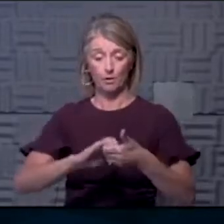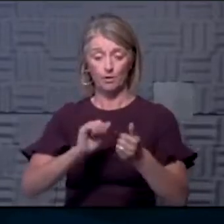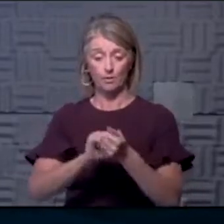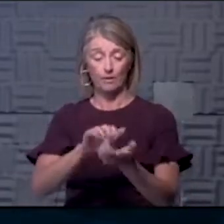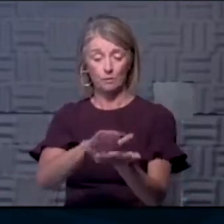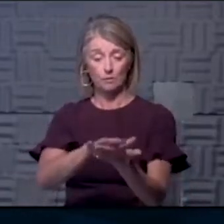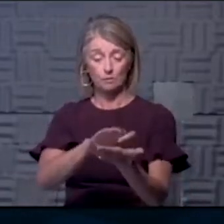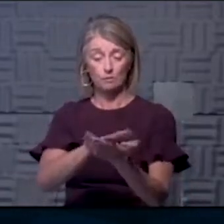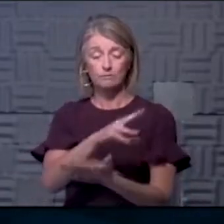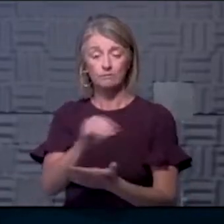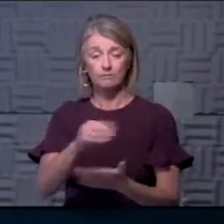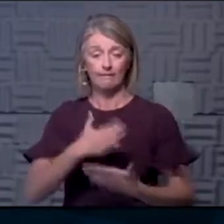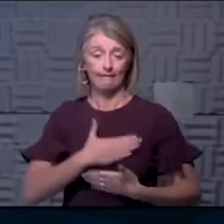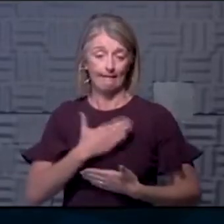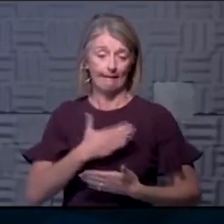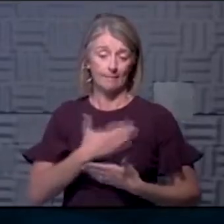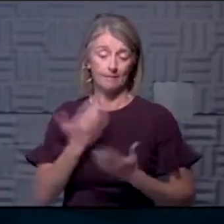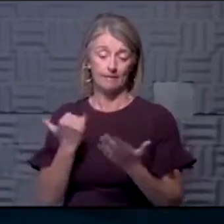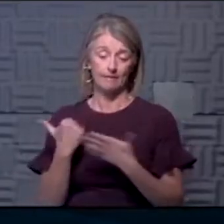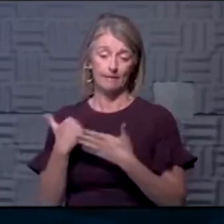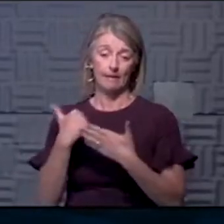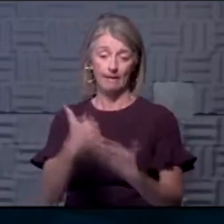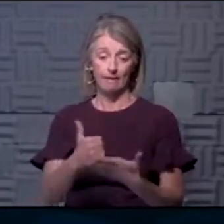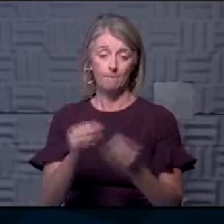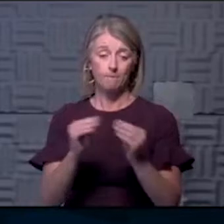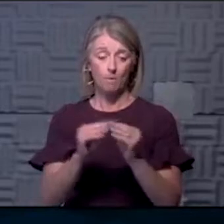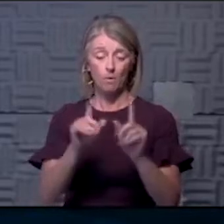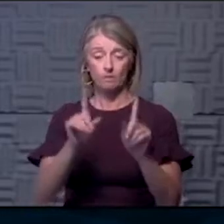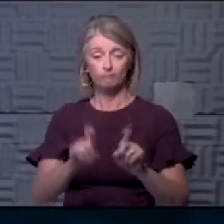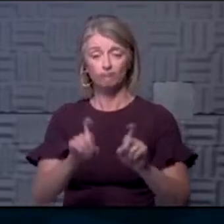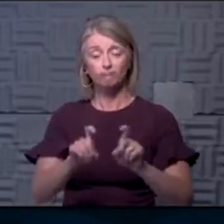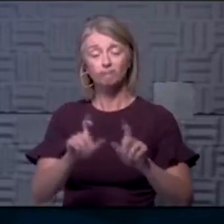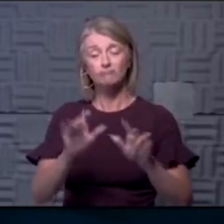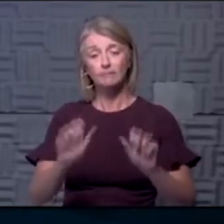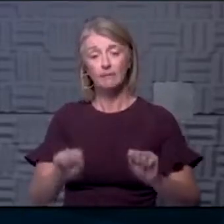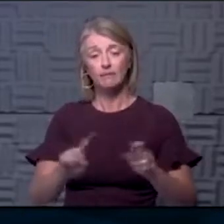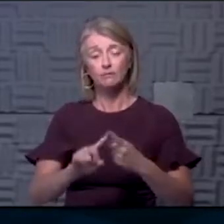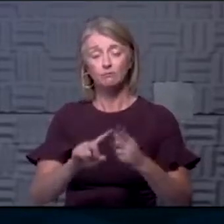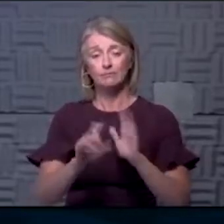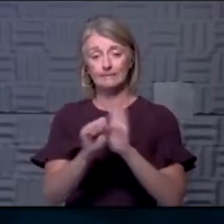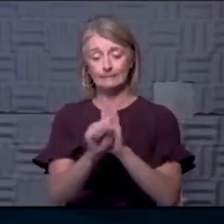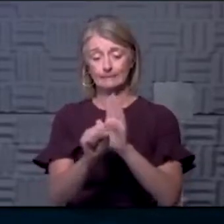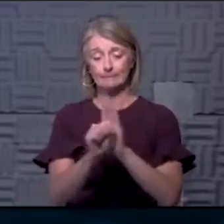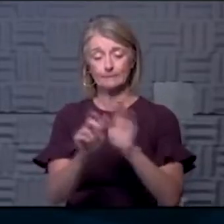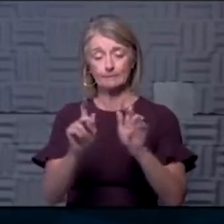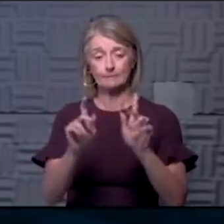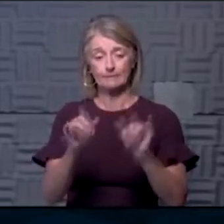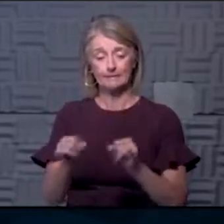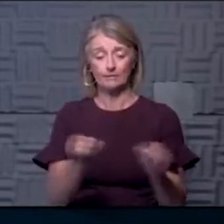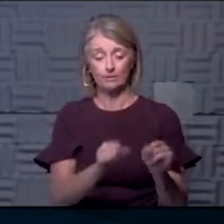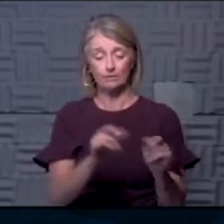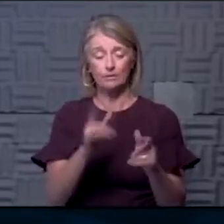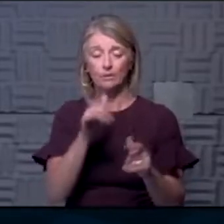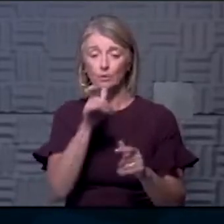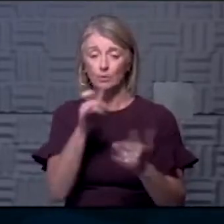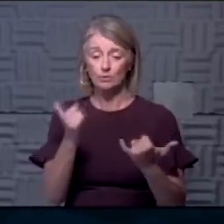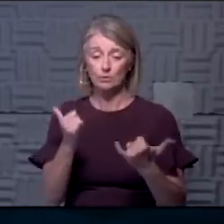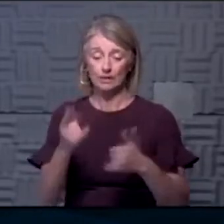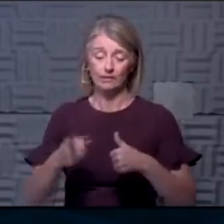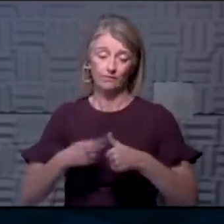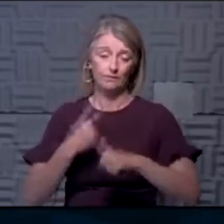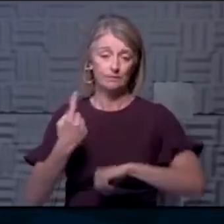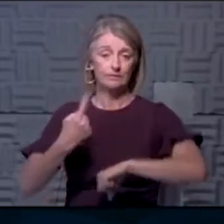campus and are happy to be able to bring more actual testing capacity for symptomatic individuals to campus. And so today is actually the first